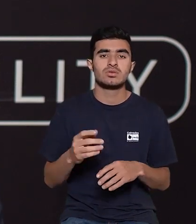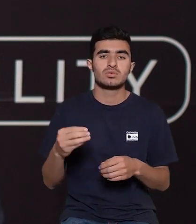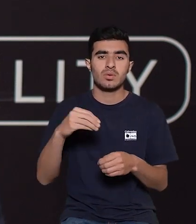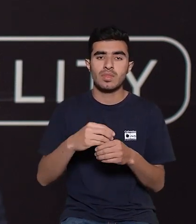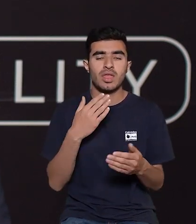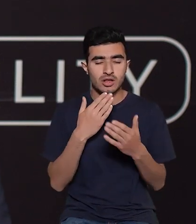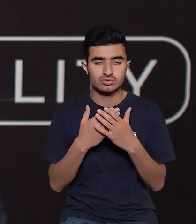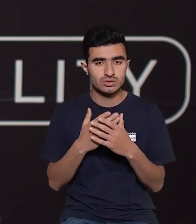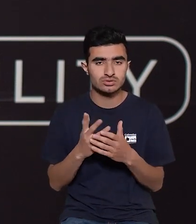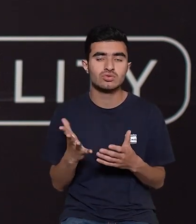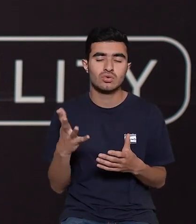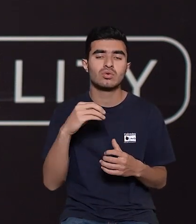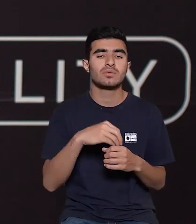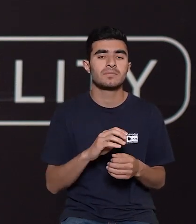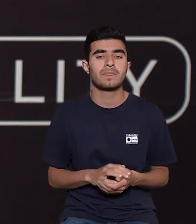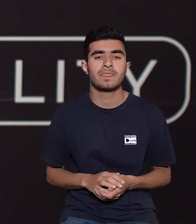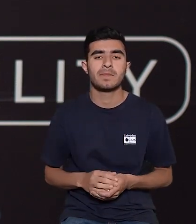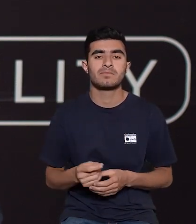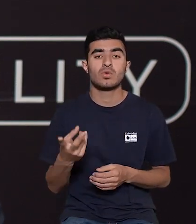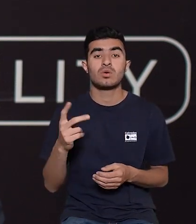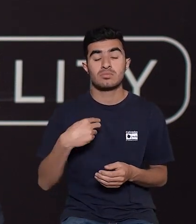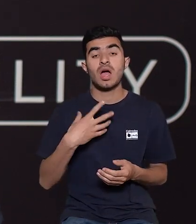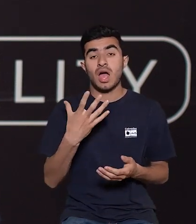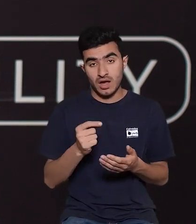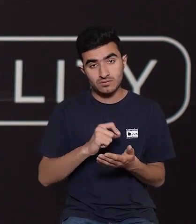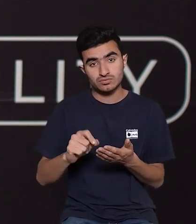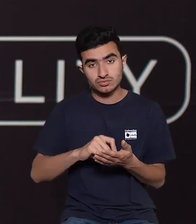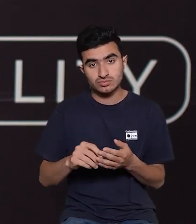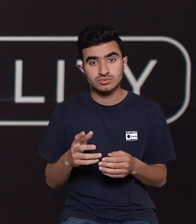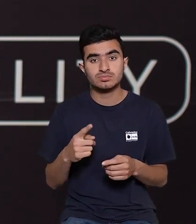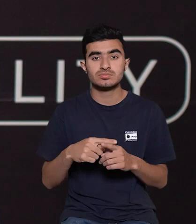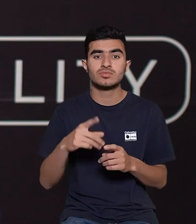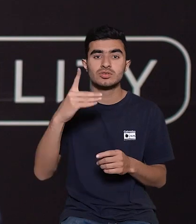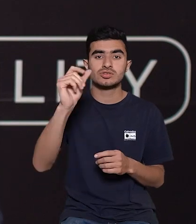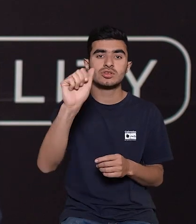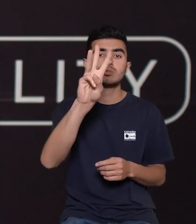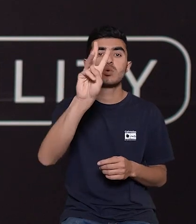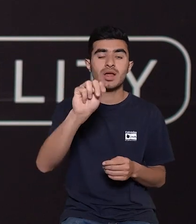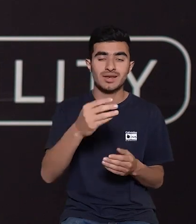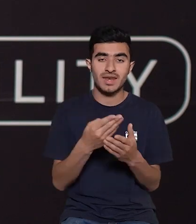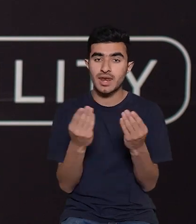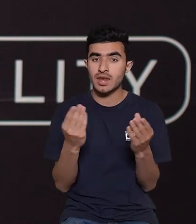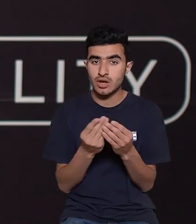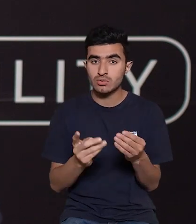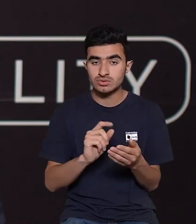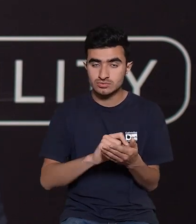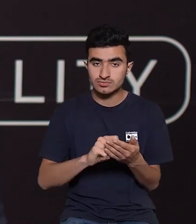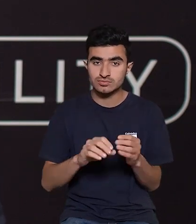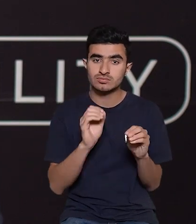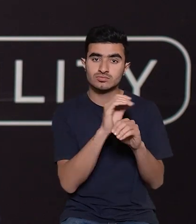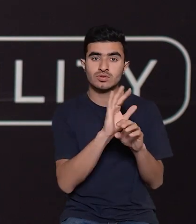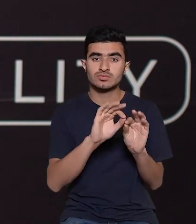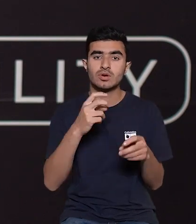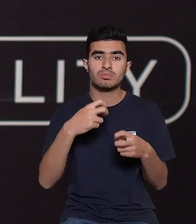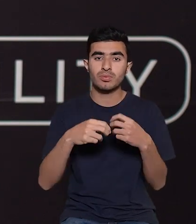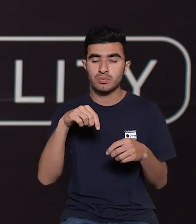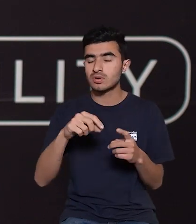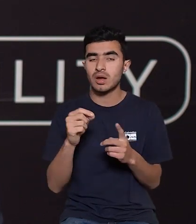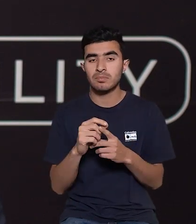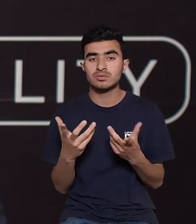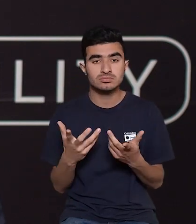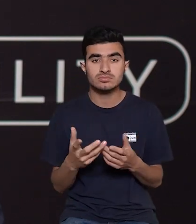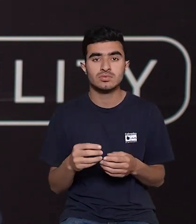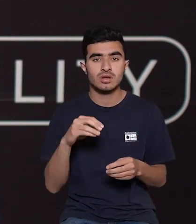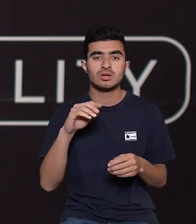we'll talk about more, I'm sure, in terms of education. I have written articles for Dawn on